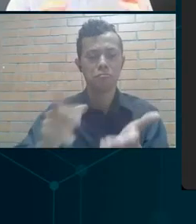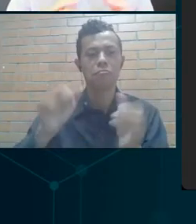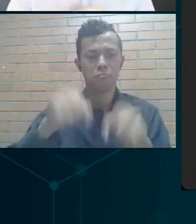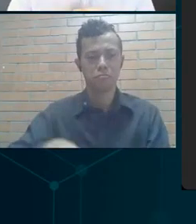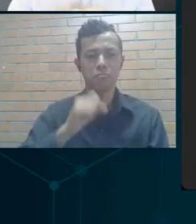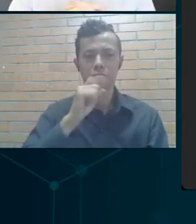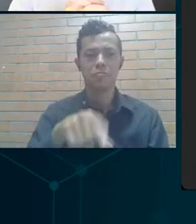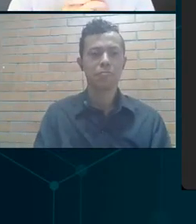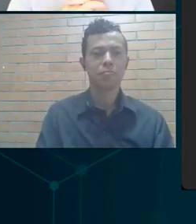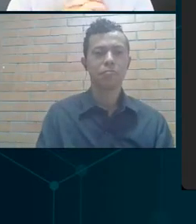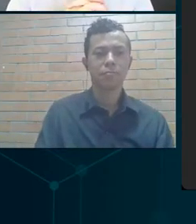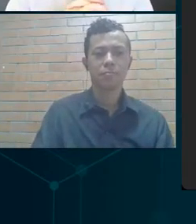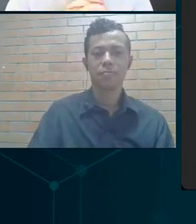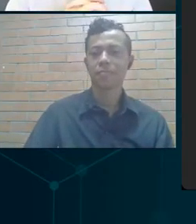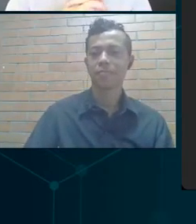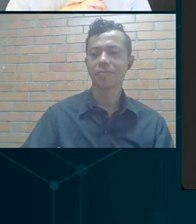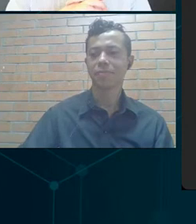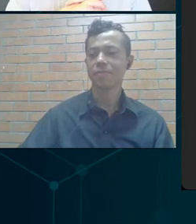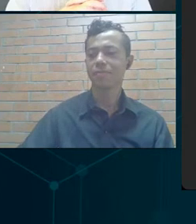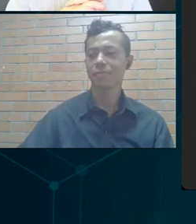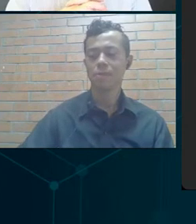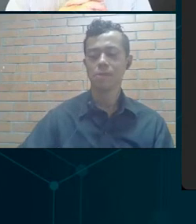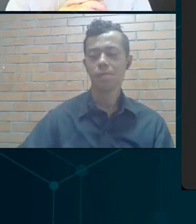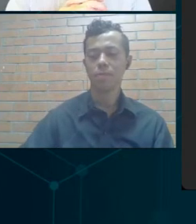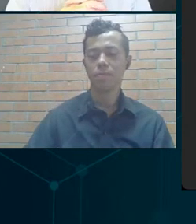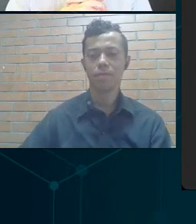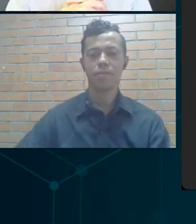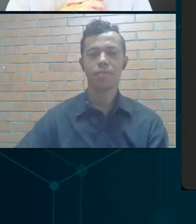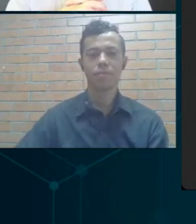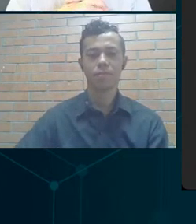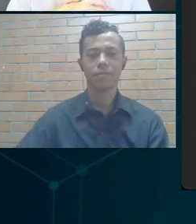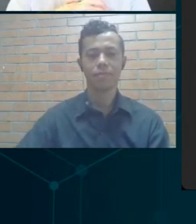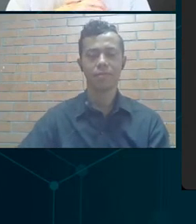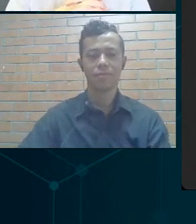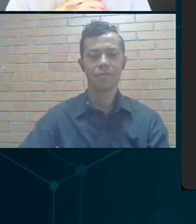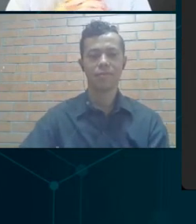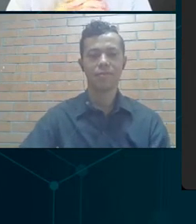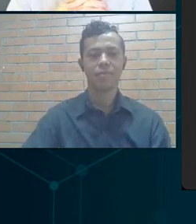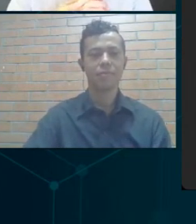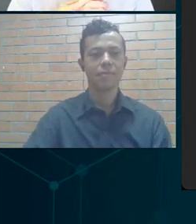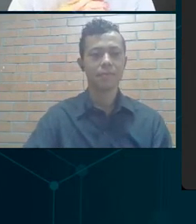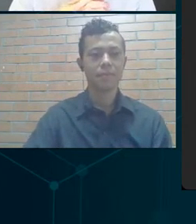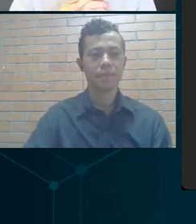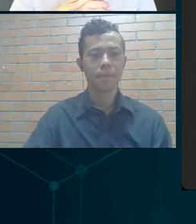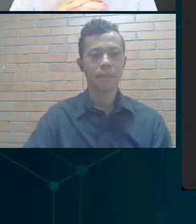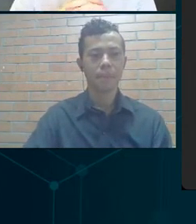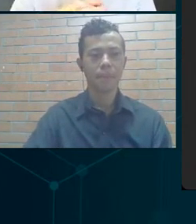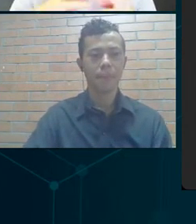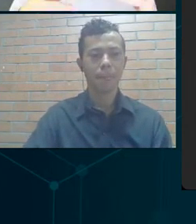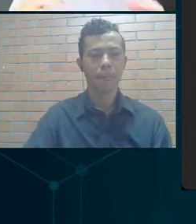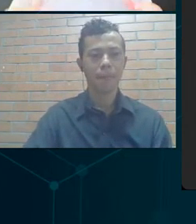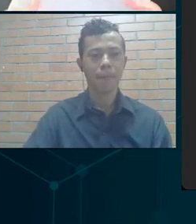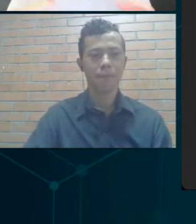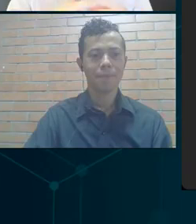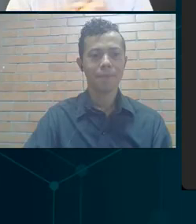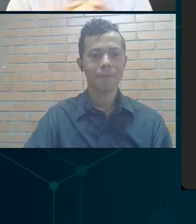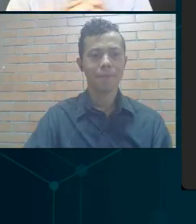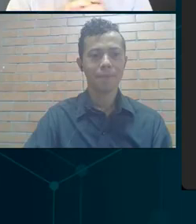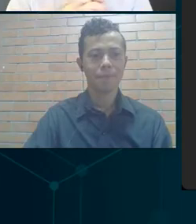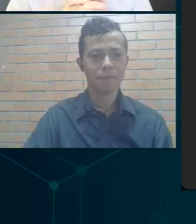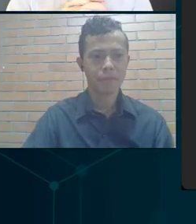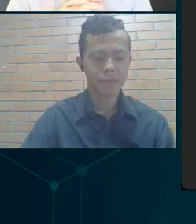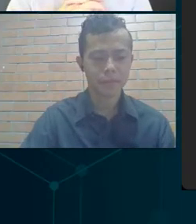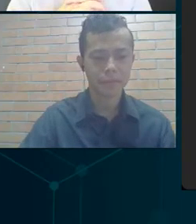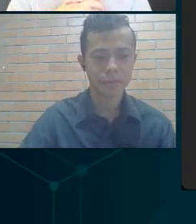noches, dependiendo de donde estén. Nos gustaría mucho escuchar sus comentarios y saber que estamos hablando directamente